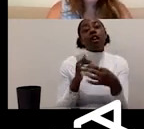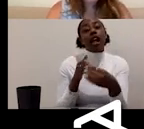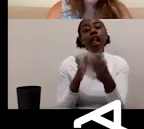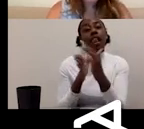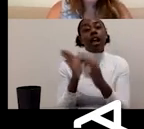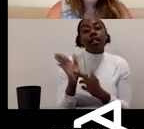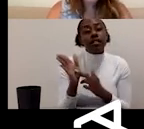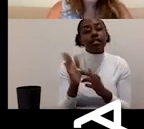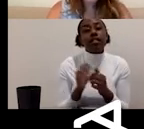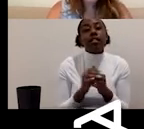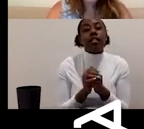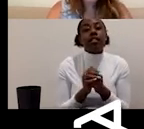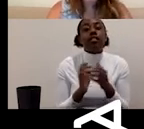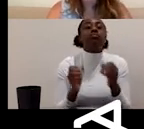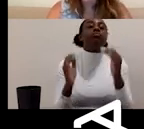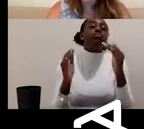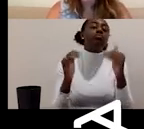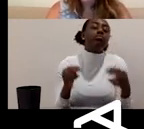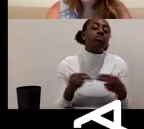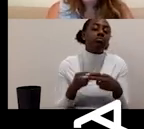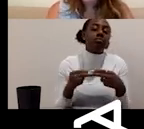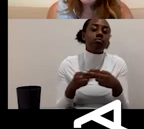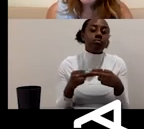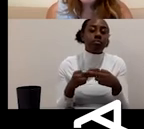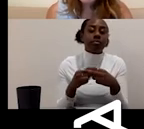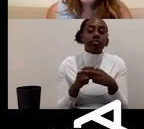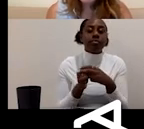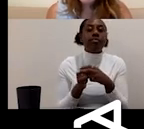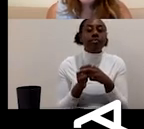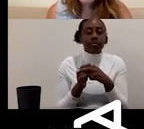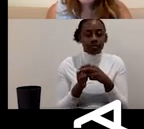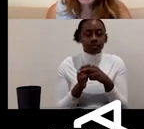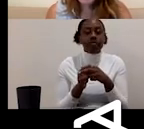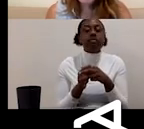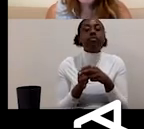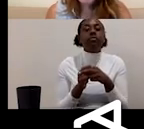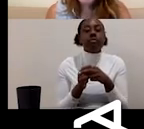So next slide. Yeah. Okay. So